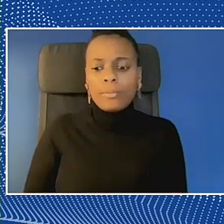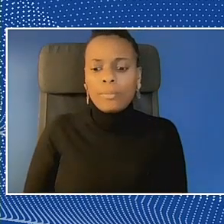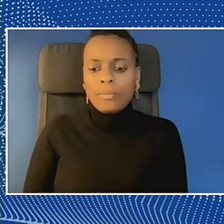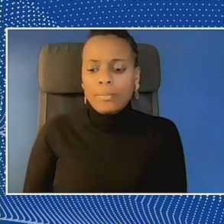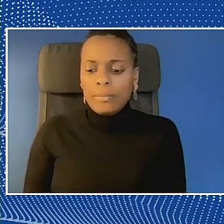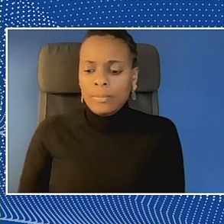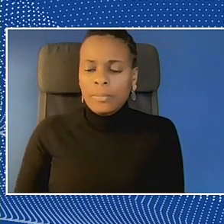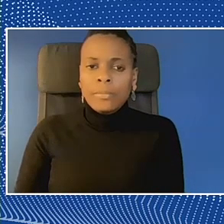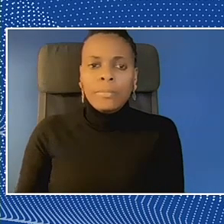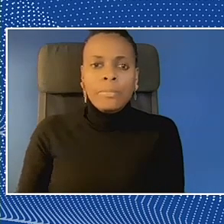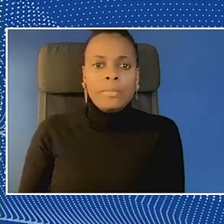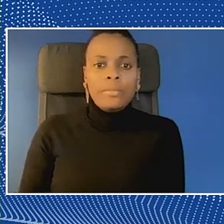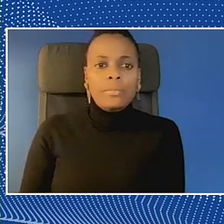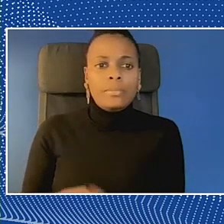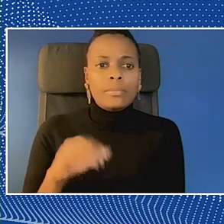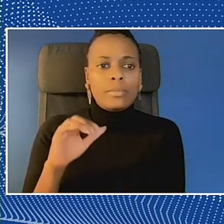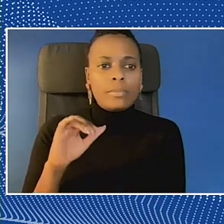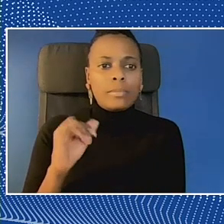Thank you, Jalil.